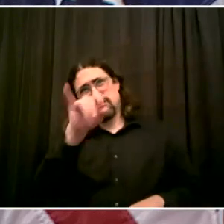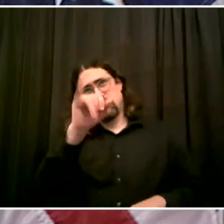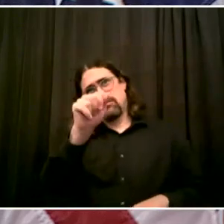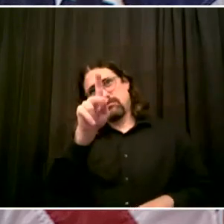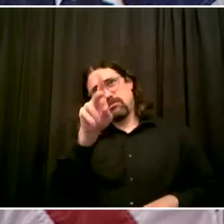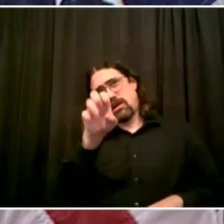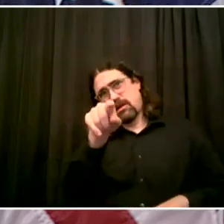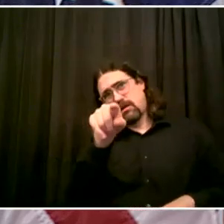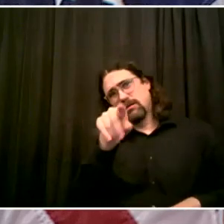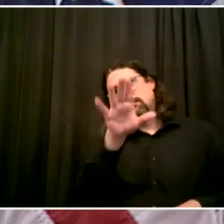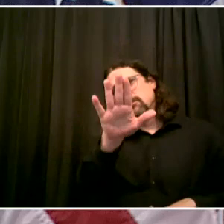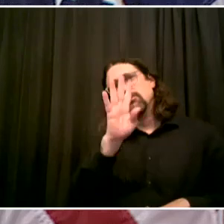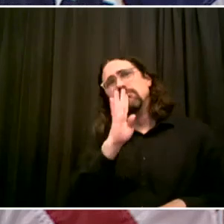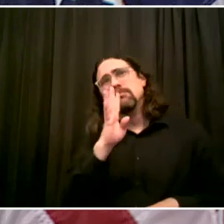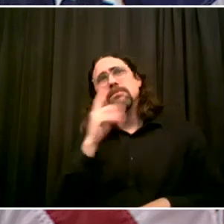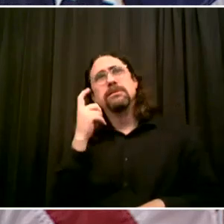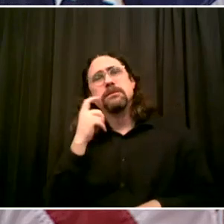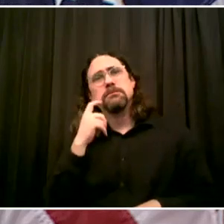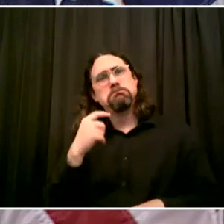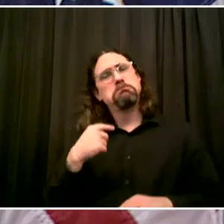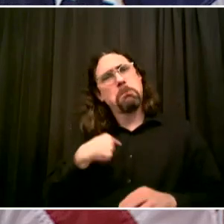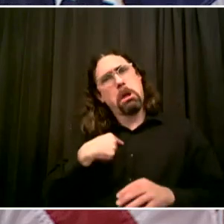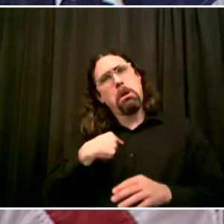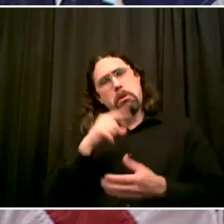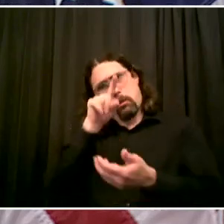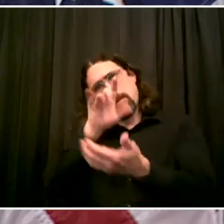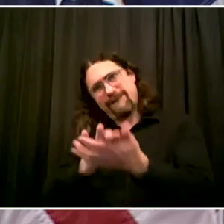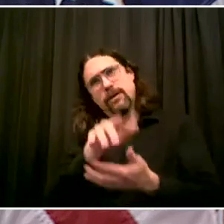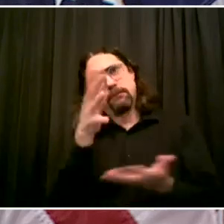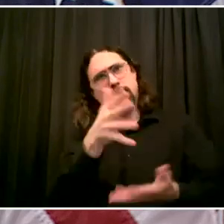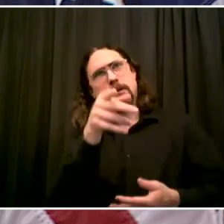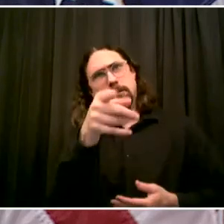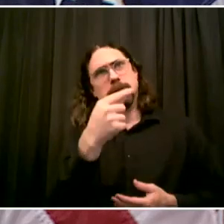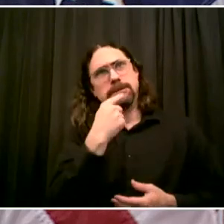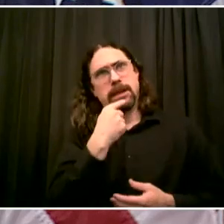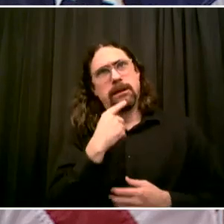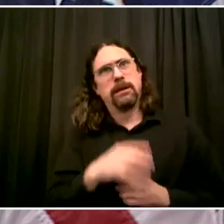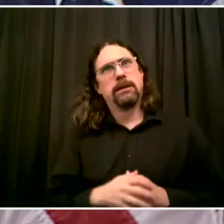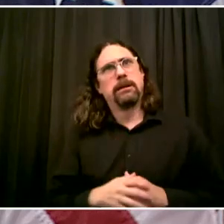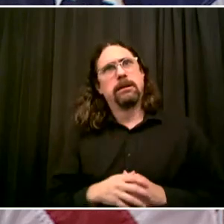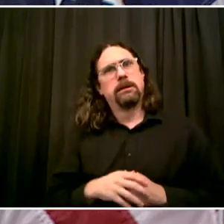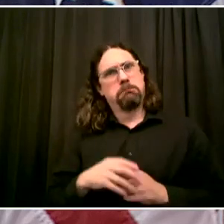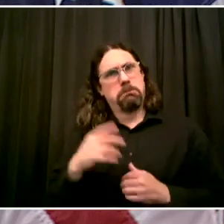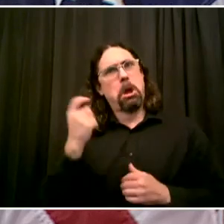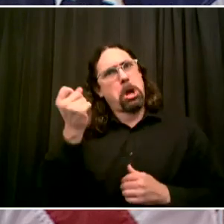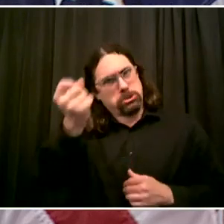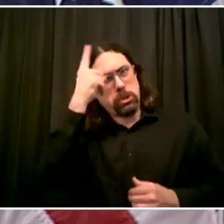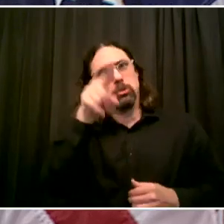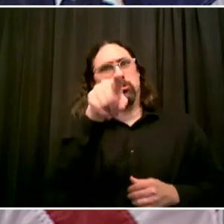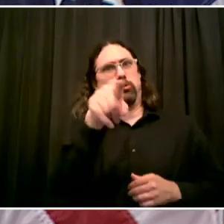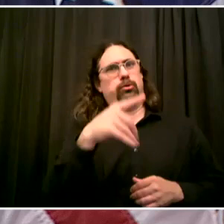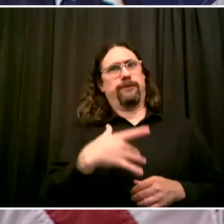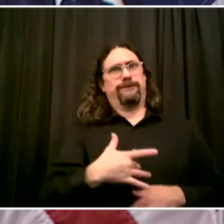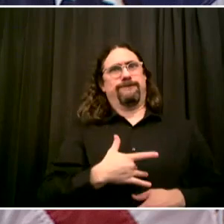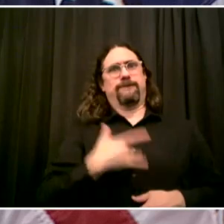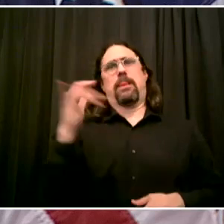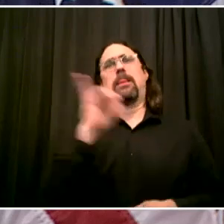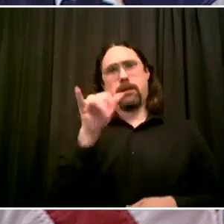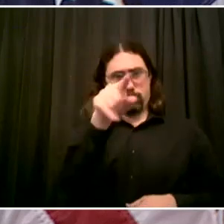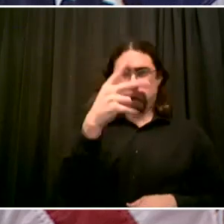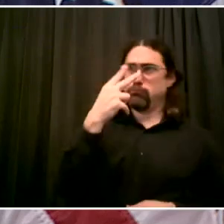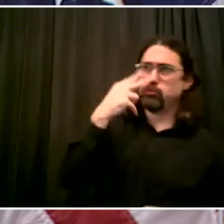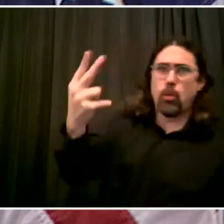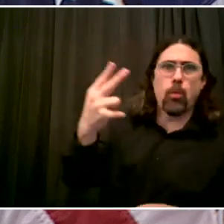based on both the intention, certainly as some of the people came and they made their intention clear, based on the fact that weapons were recovered. We